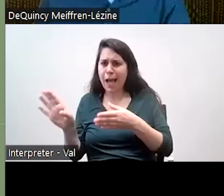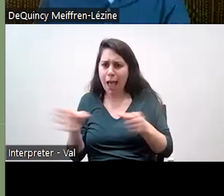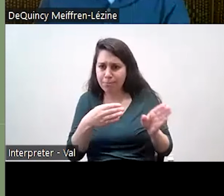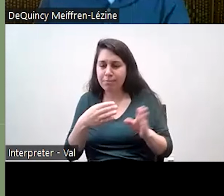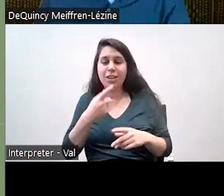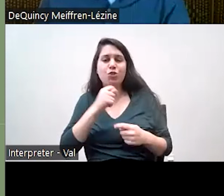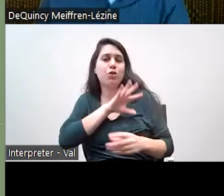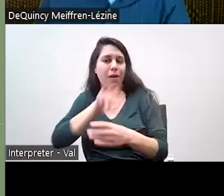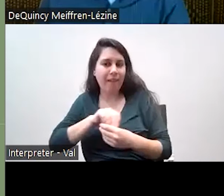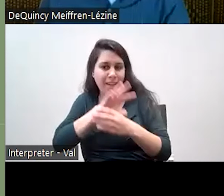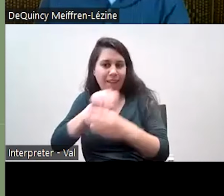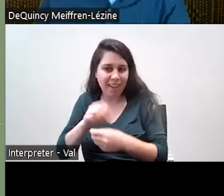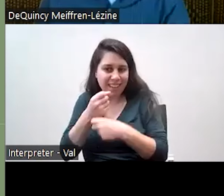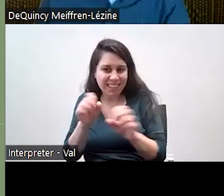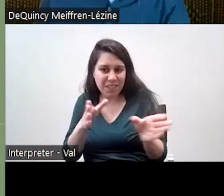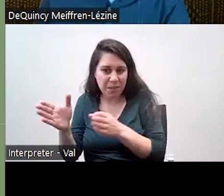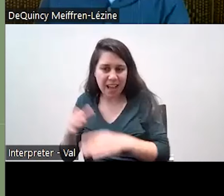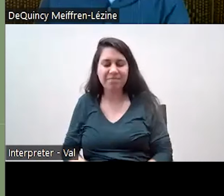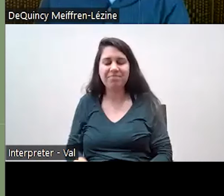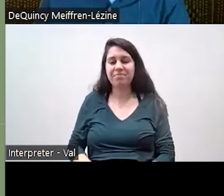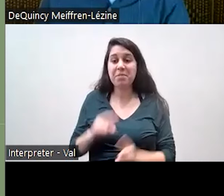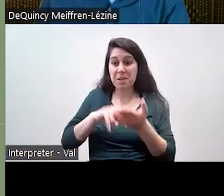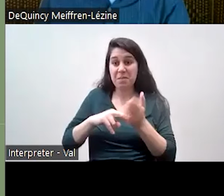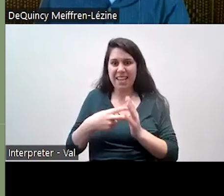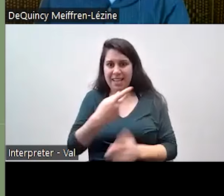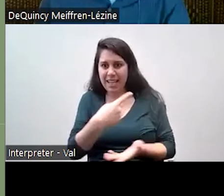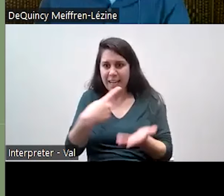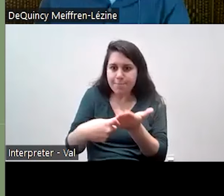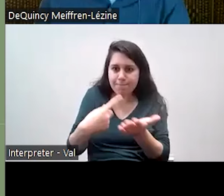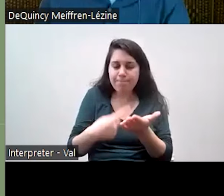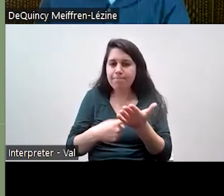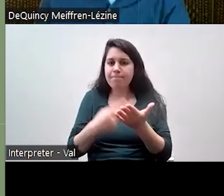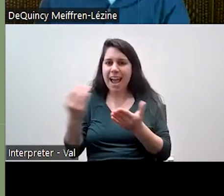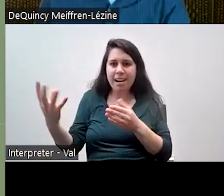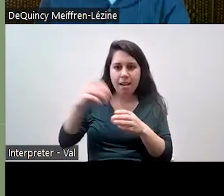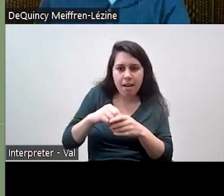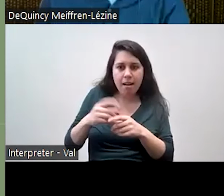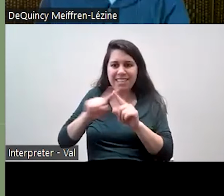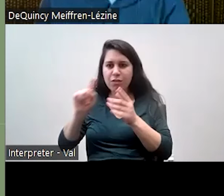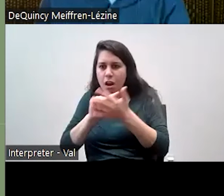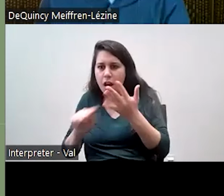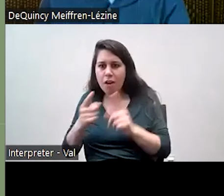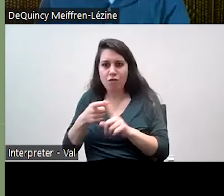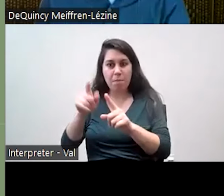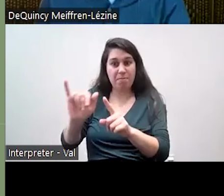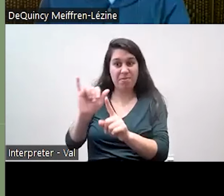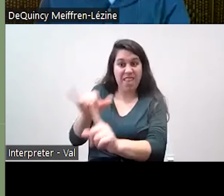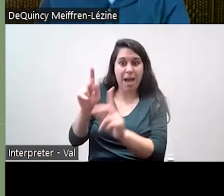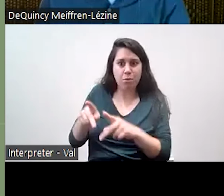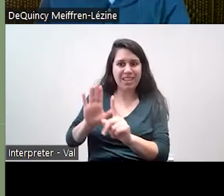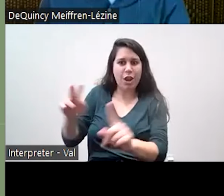are going back through the safety plan and incorporating aspects that are coming from that individual's